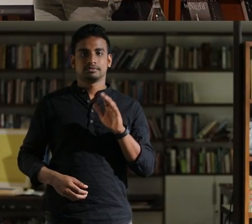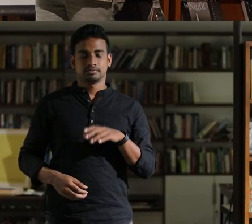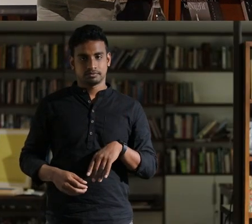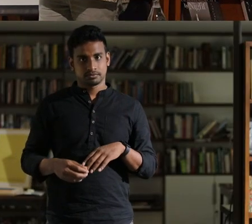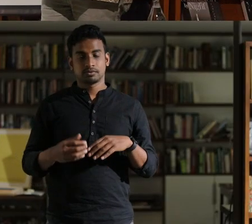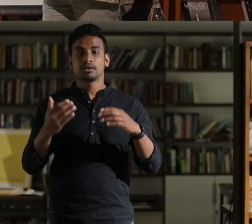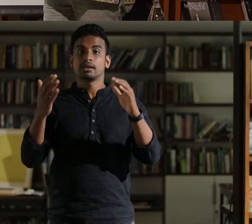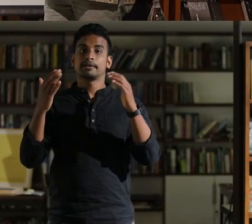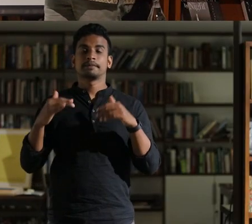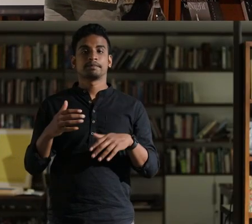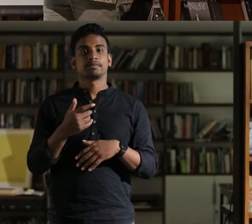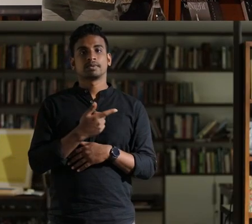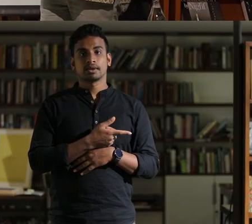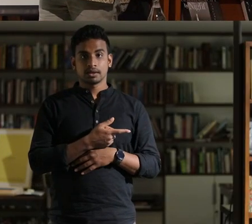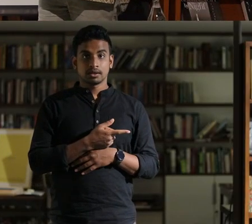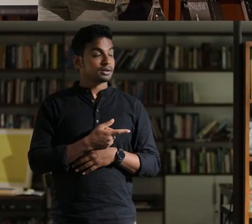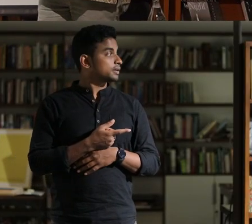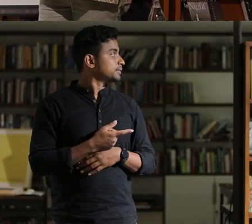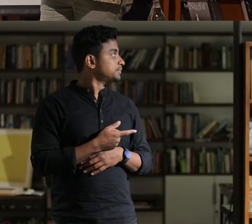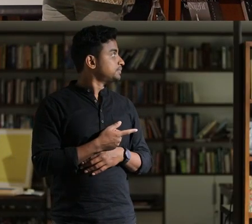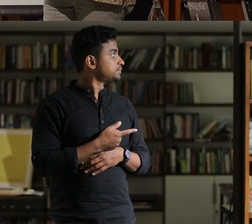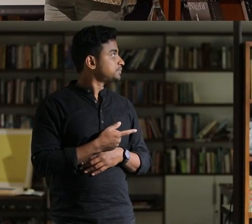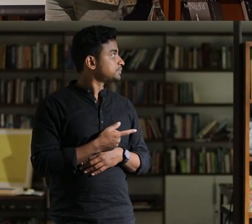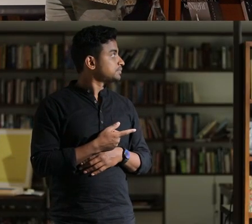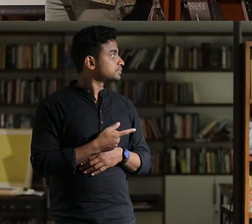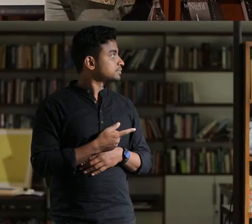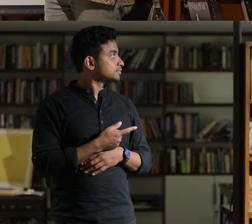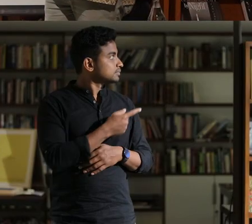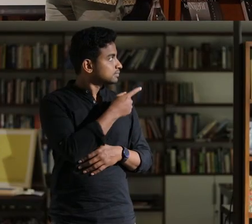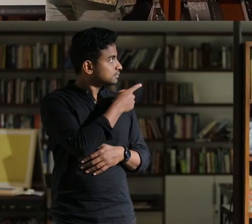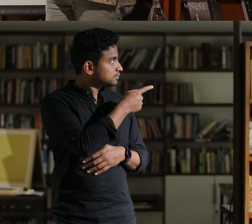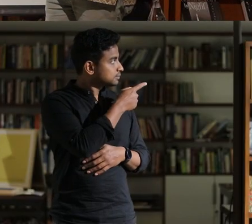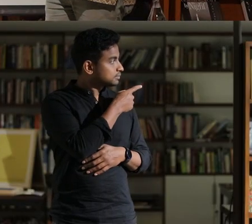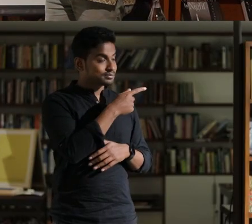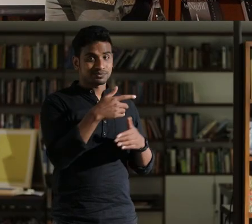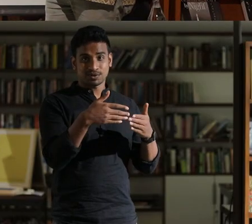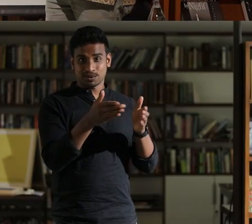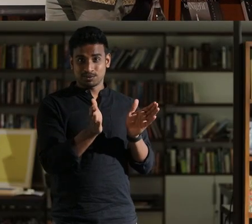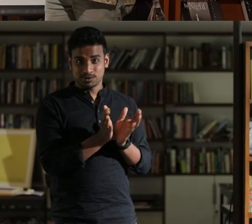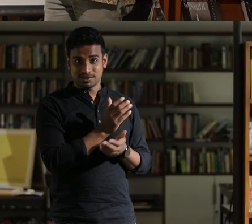Pulavar community is one of the most experimental of the